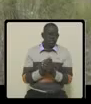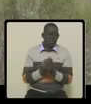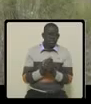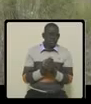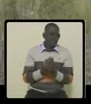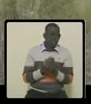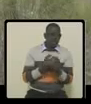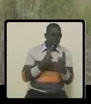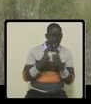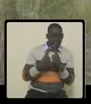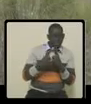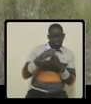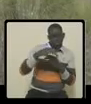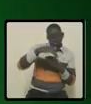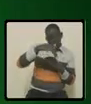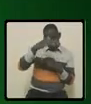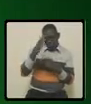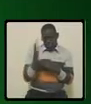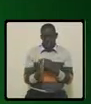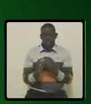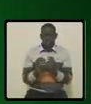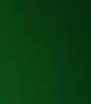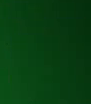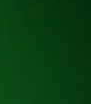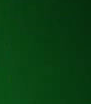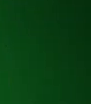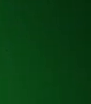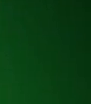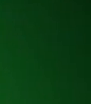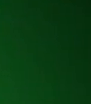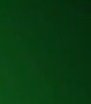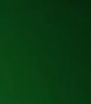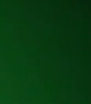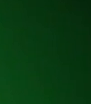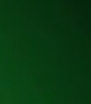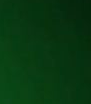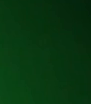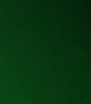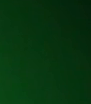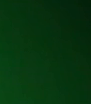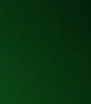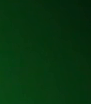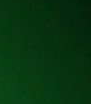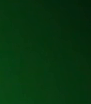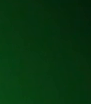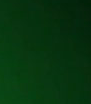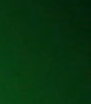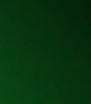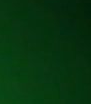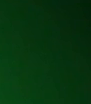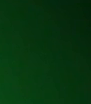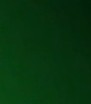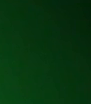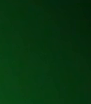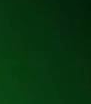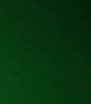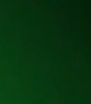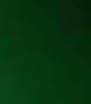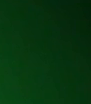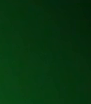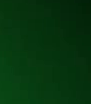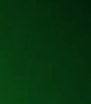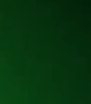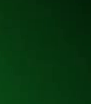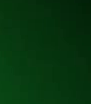and they'll tell us more about mountain ranges. The objectives of this lesson are to enable learners to explain the relationship